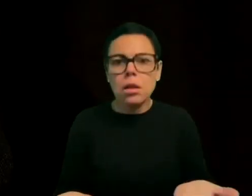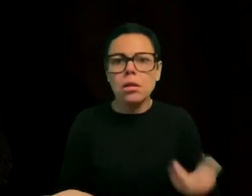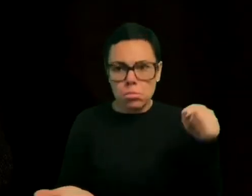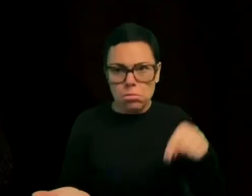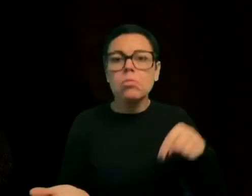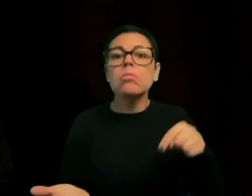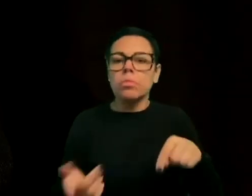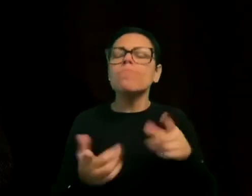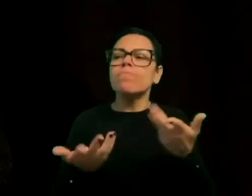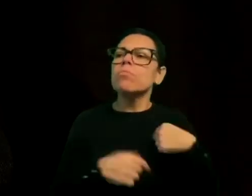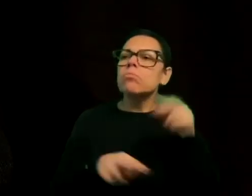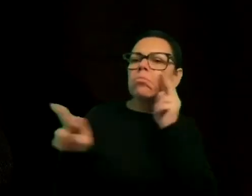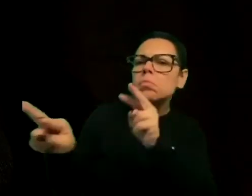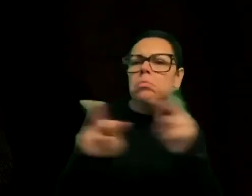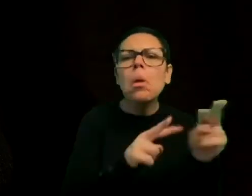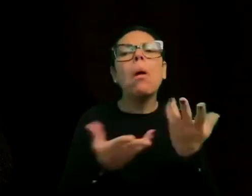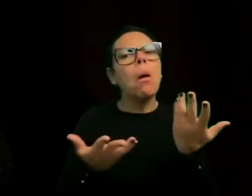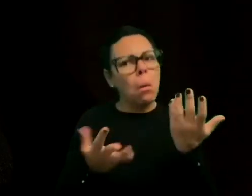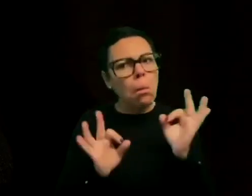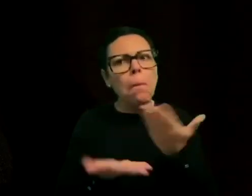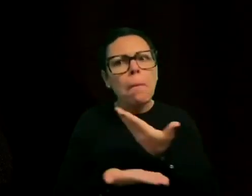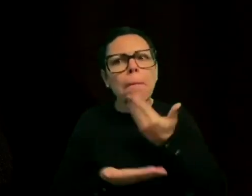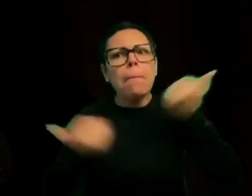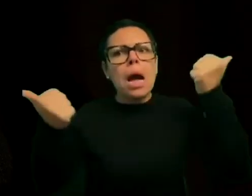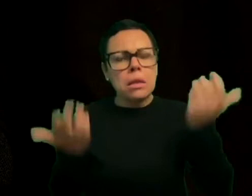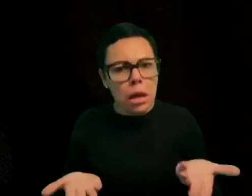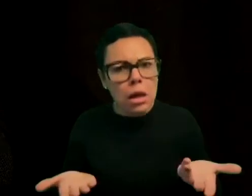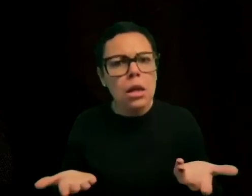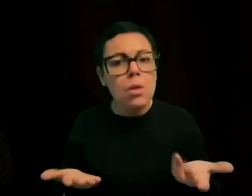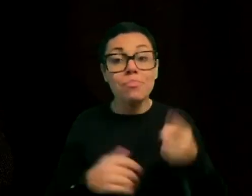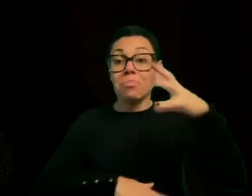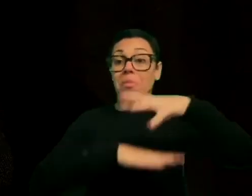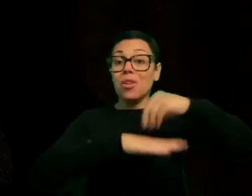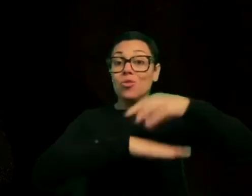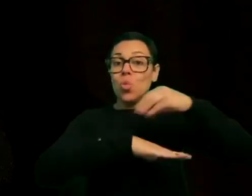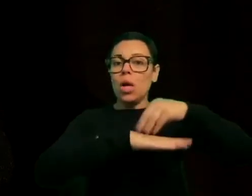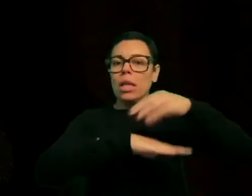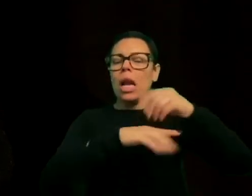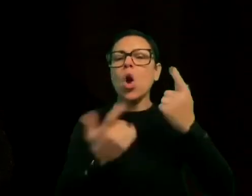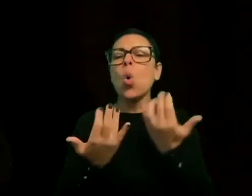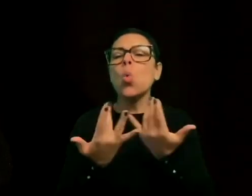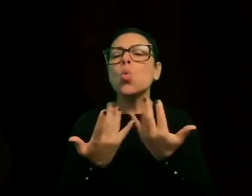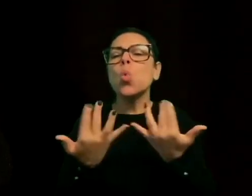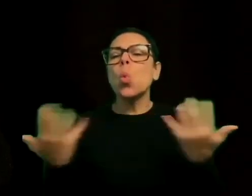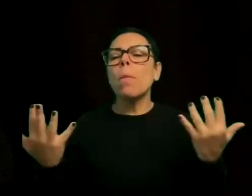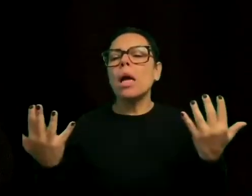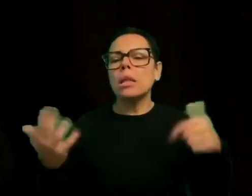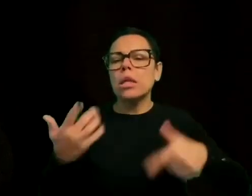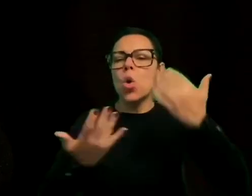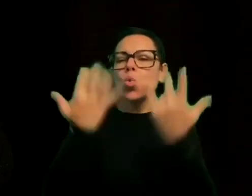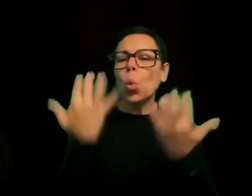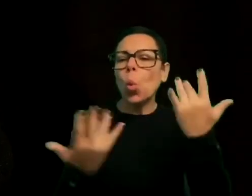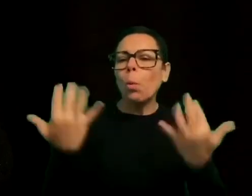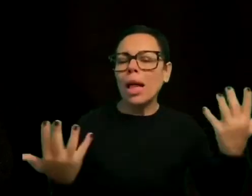A public procurement in Sweden, I got the figures, they were from last year, but are the equivalent about a fifth of our